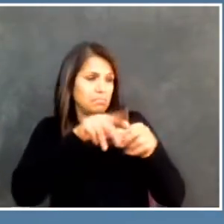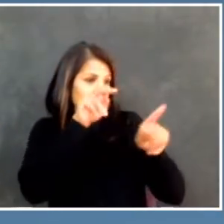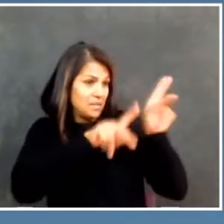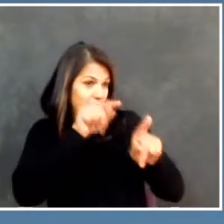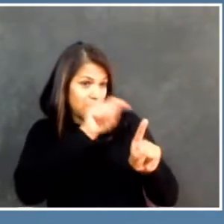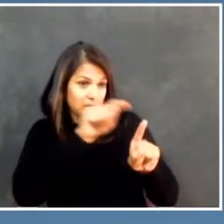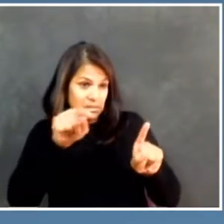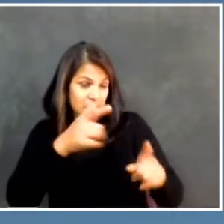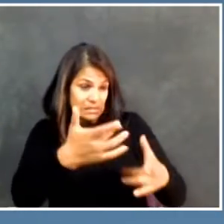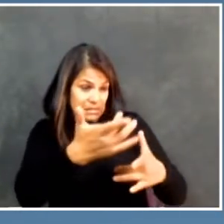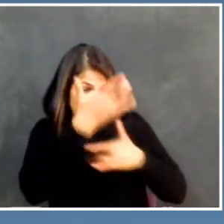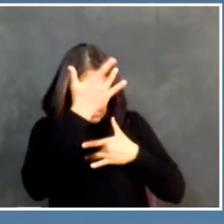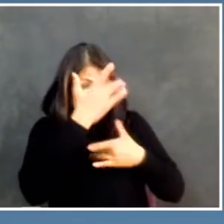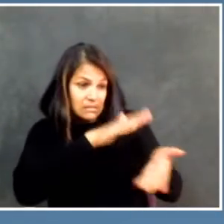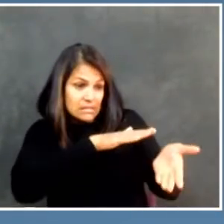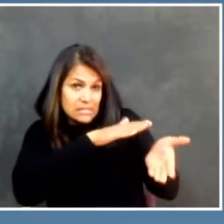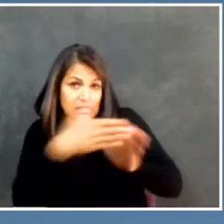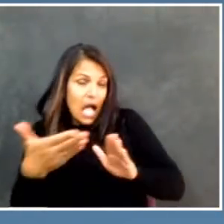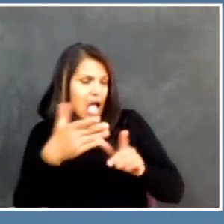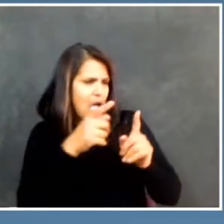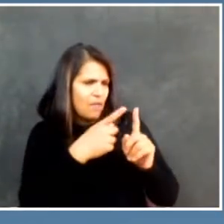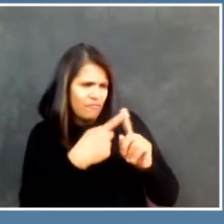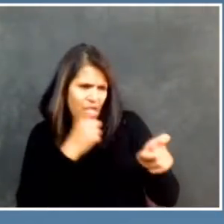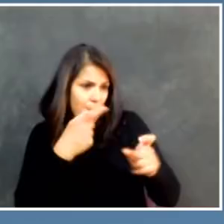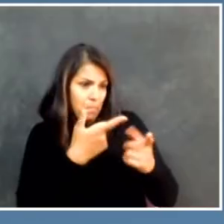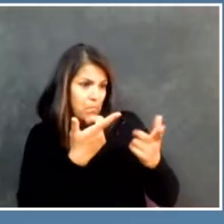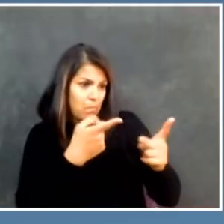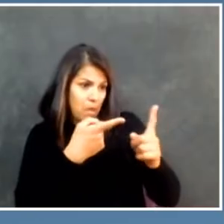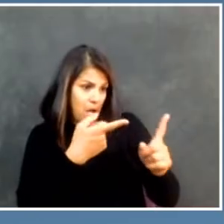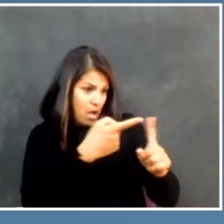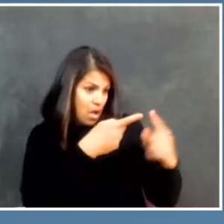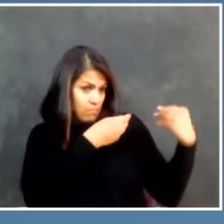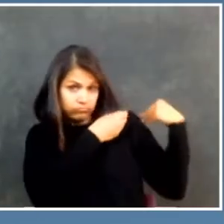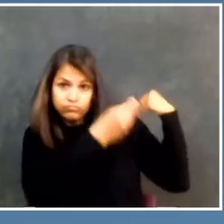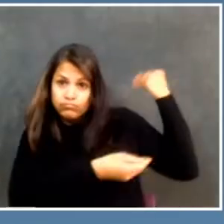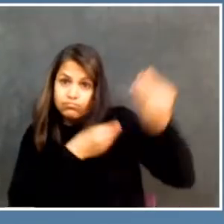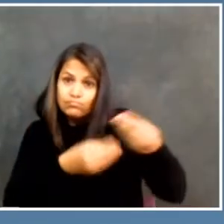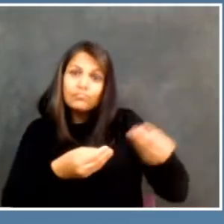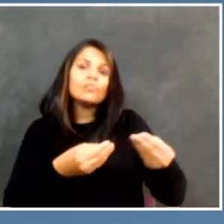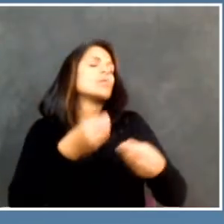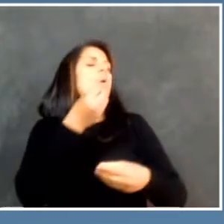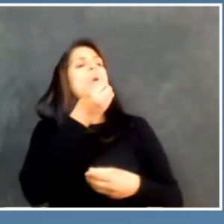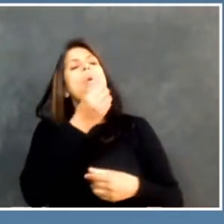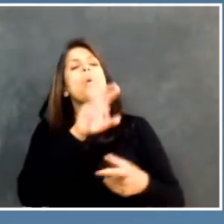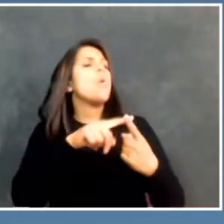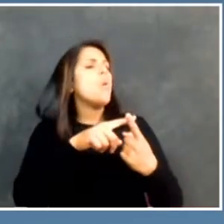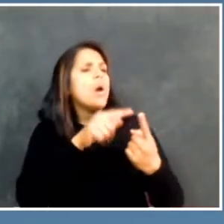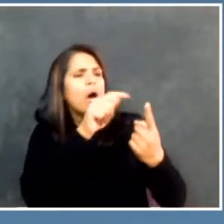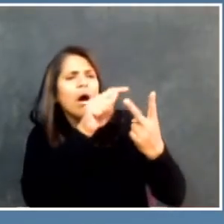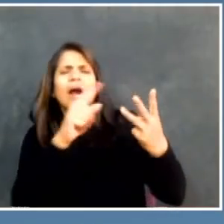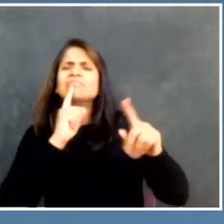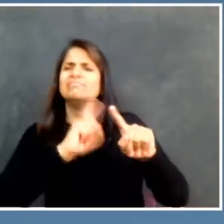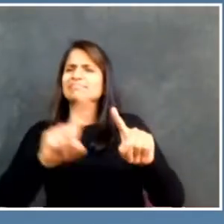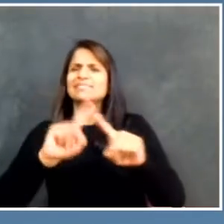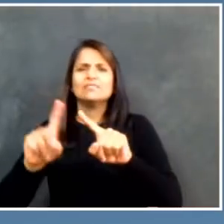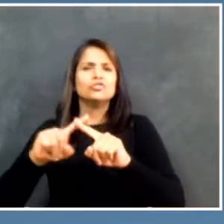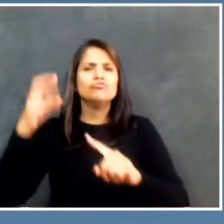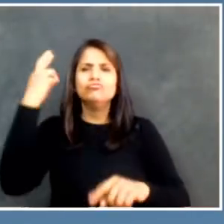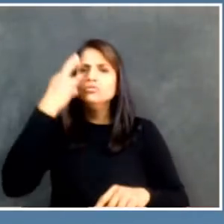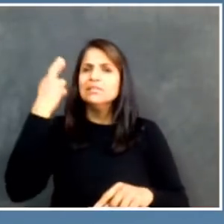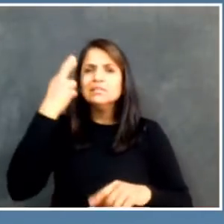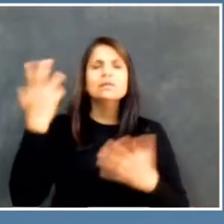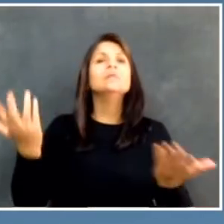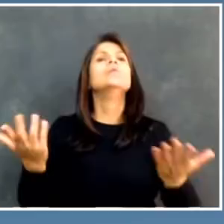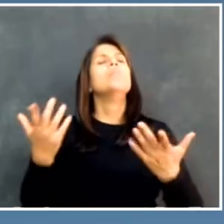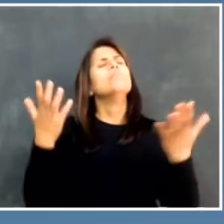to note is to not misinterpret the way in which the table is laid out, and to really focus on the fact that the